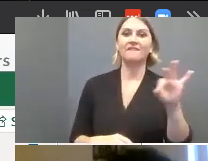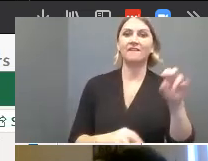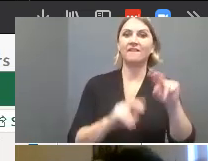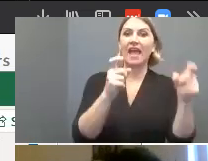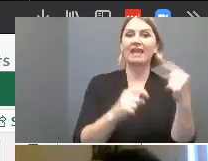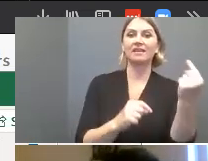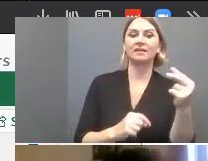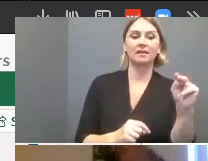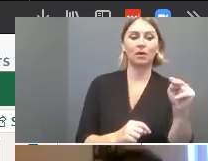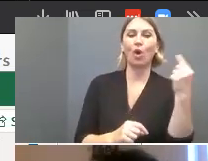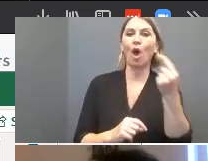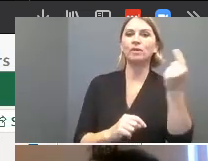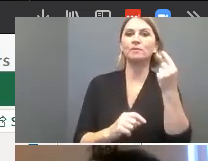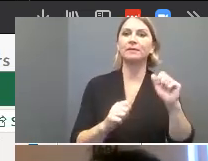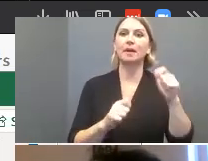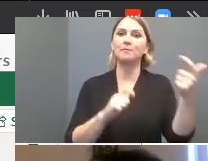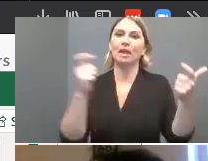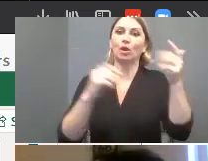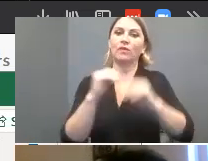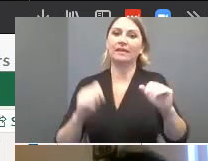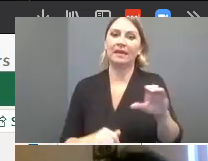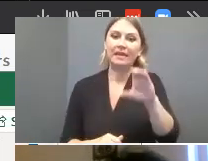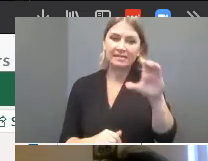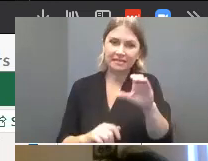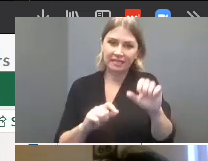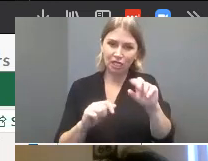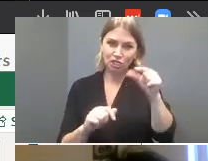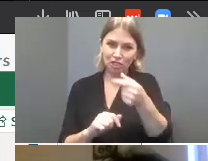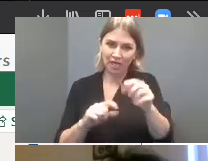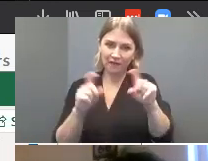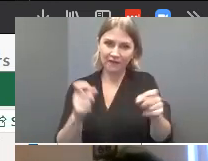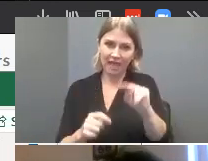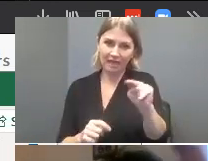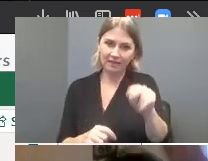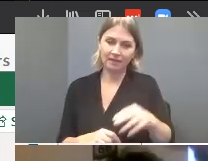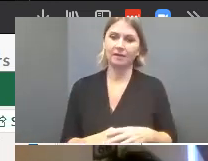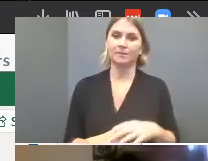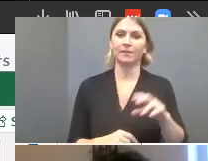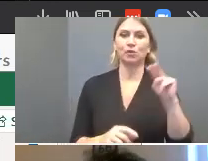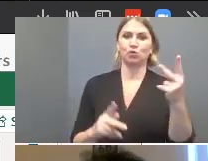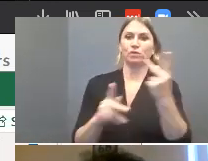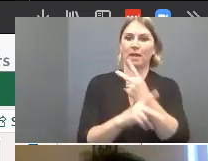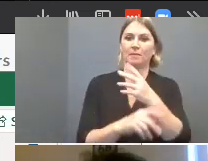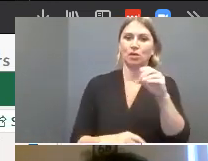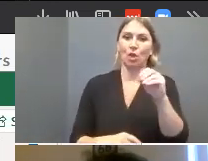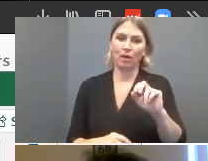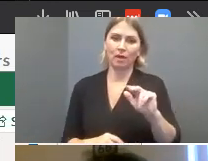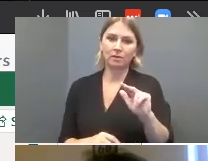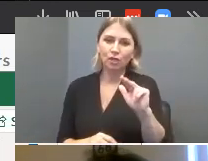larger than c2 times g of n, and f of n is going to be smaller than c1 times g of